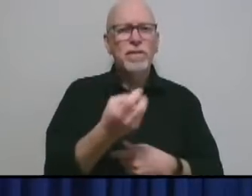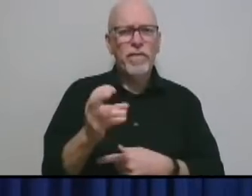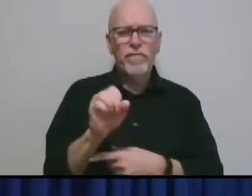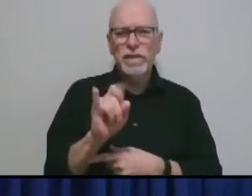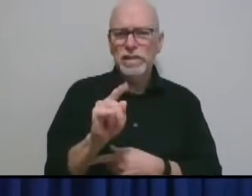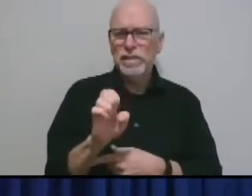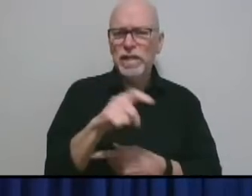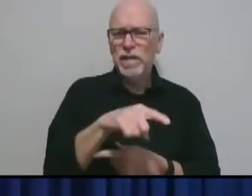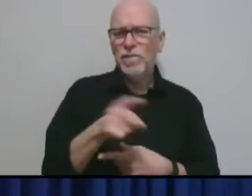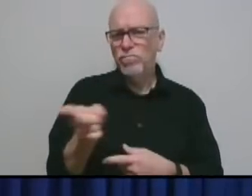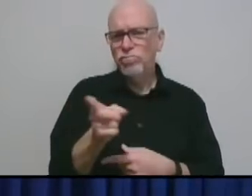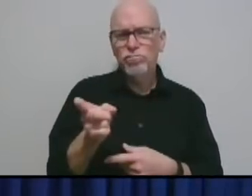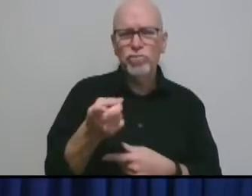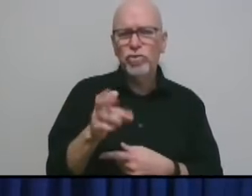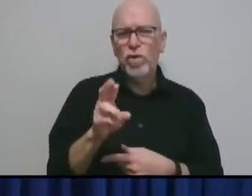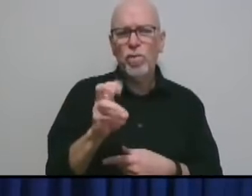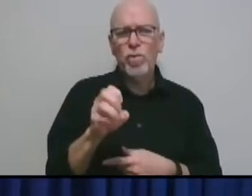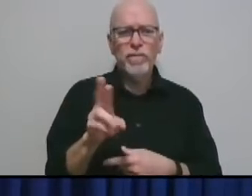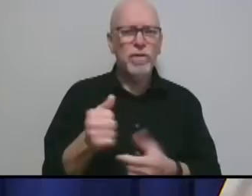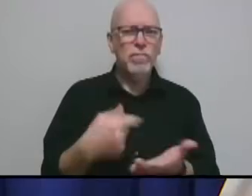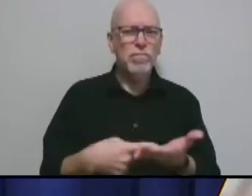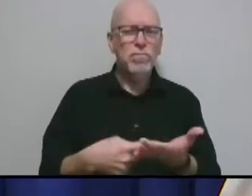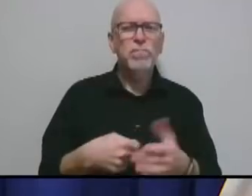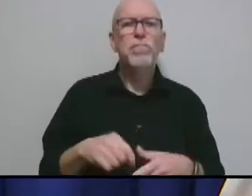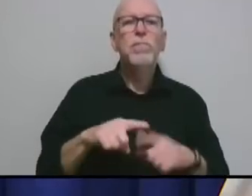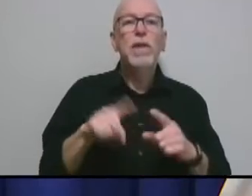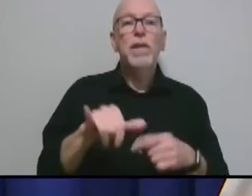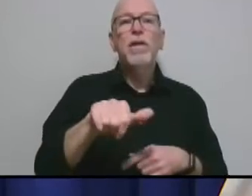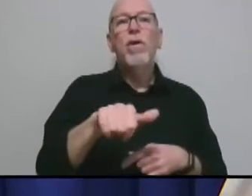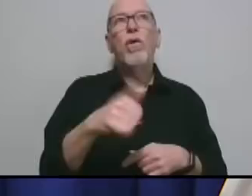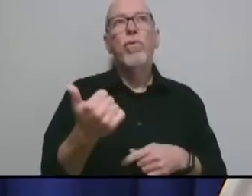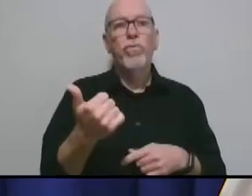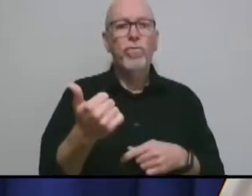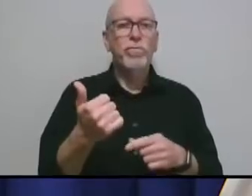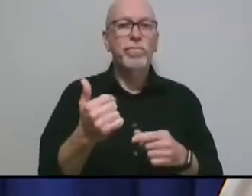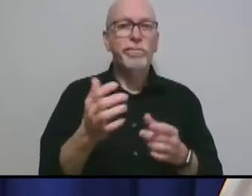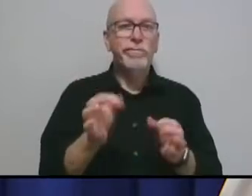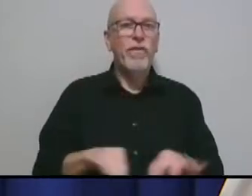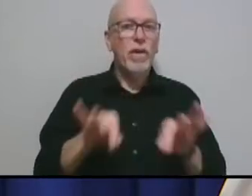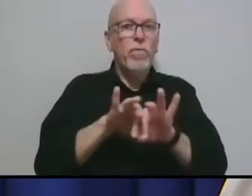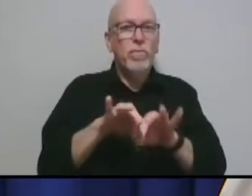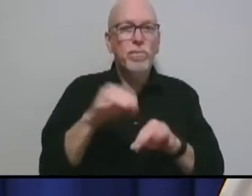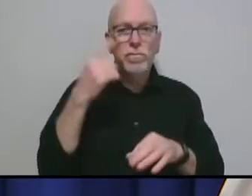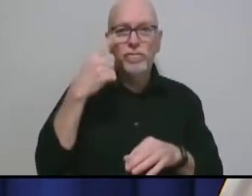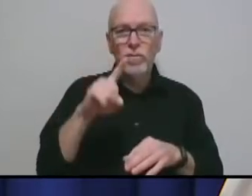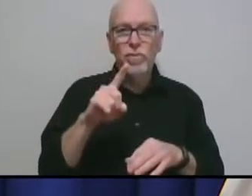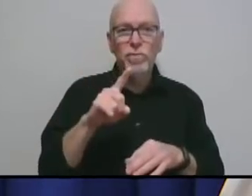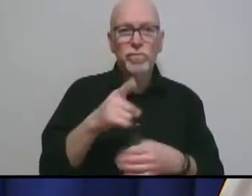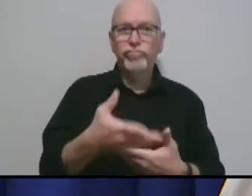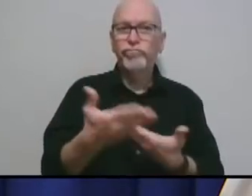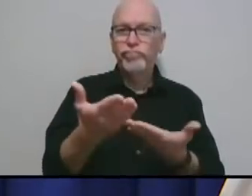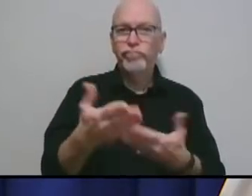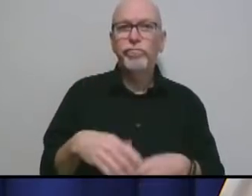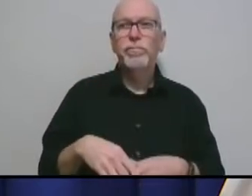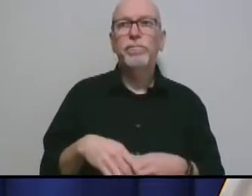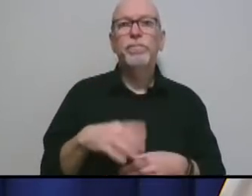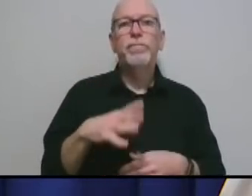Dr. Weaver can speak to it. So that's another value add to the whole proposition. And then we'll be up